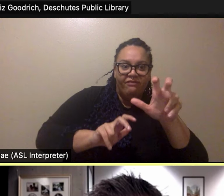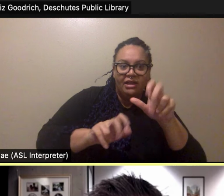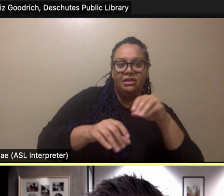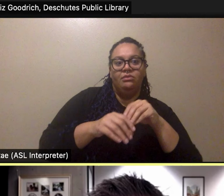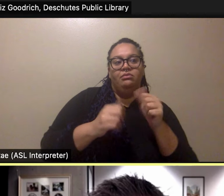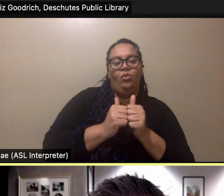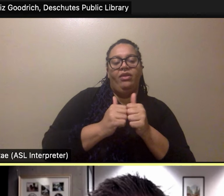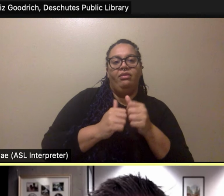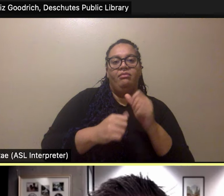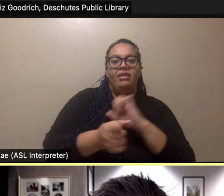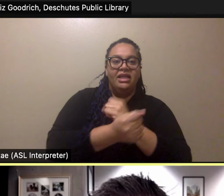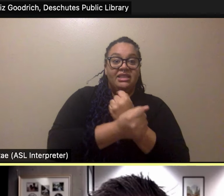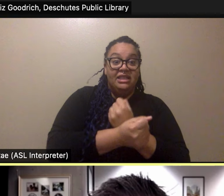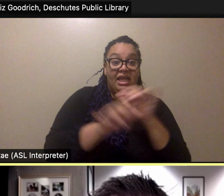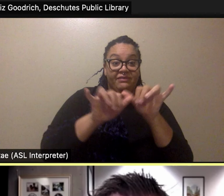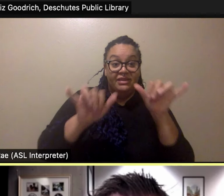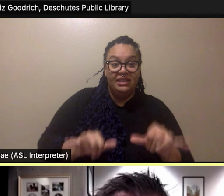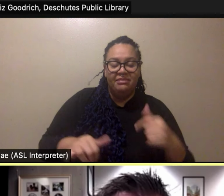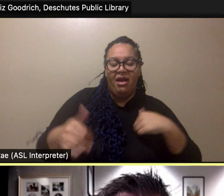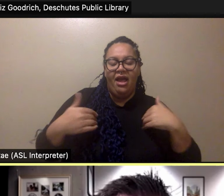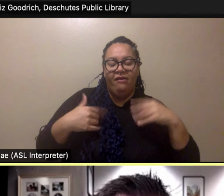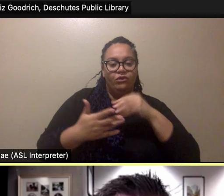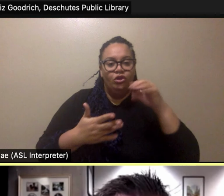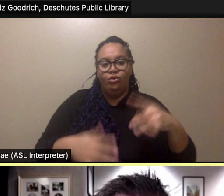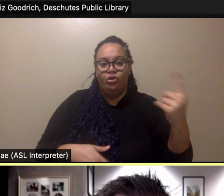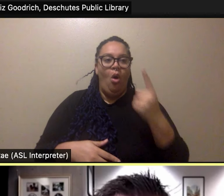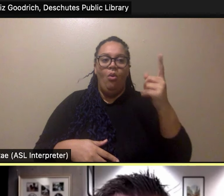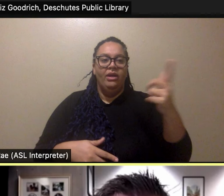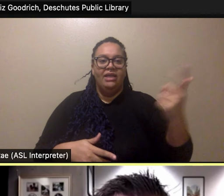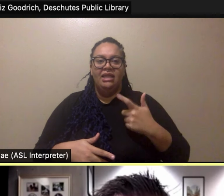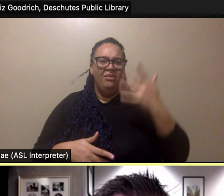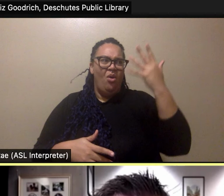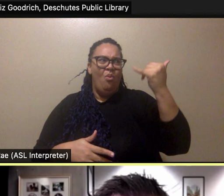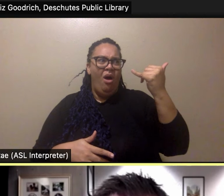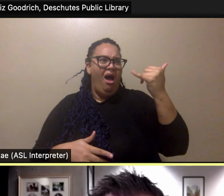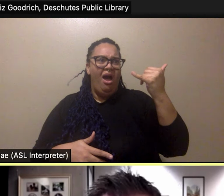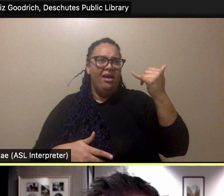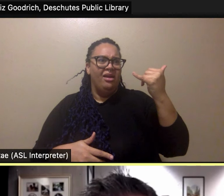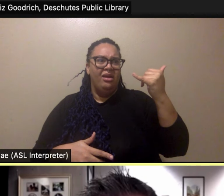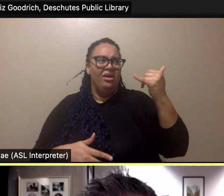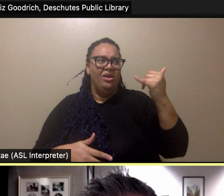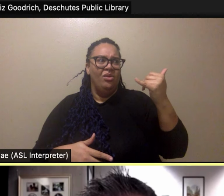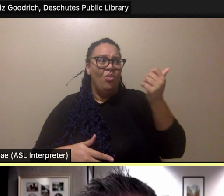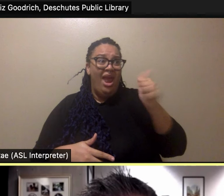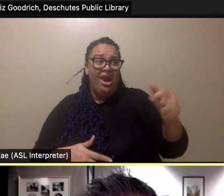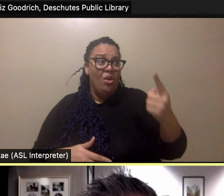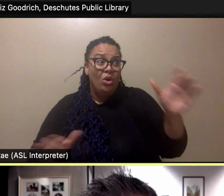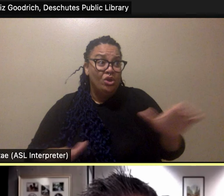system, I have students a lot of times ask me, why would anyone do this to other humans?